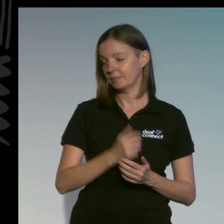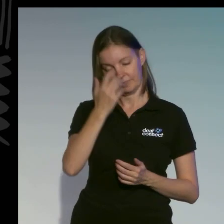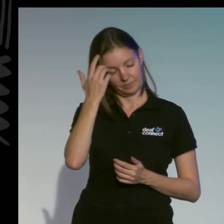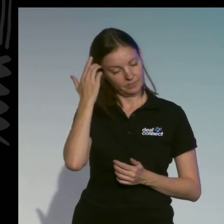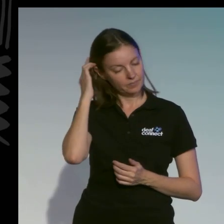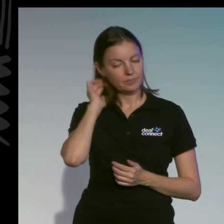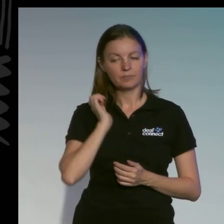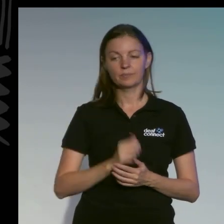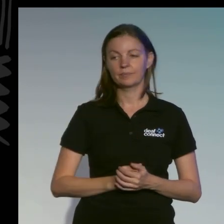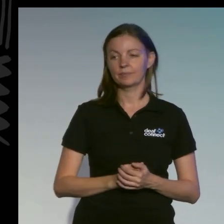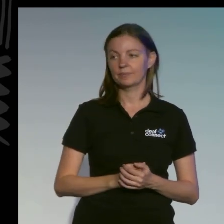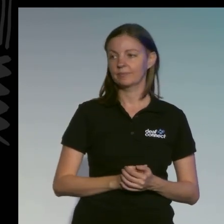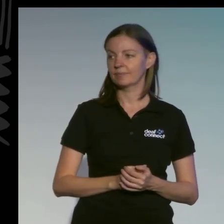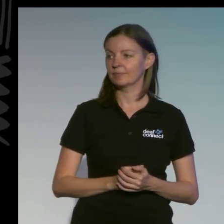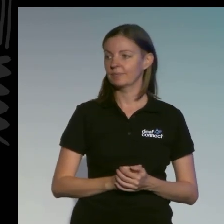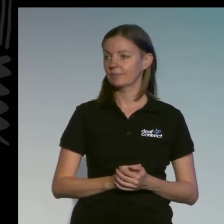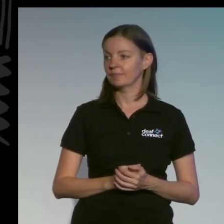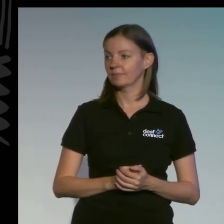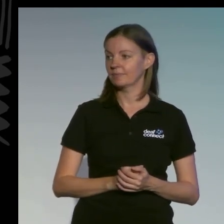Thank you.